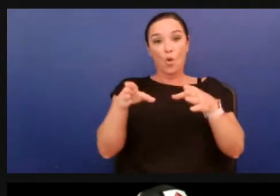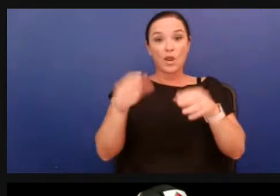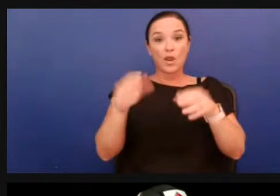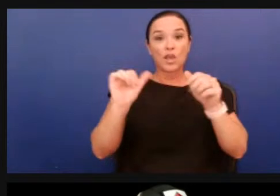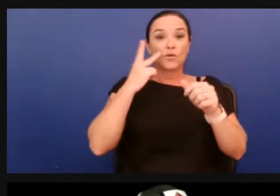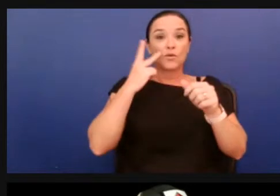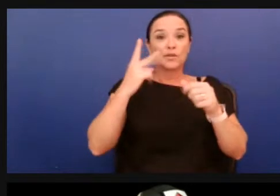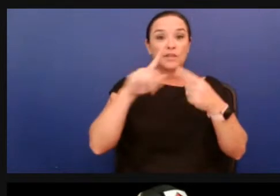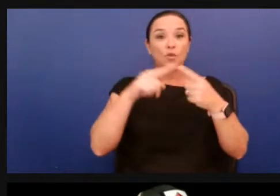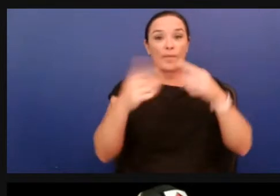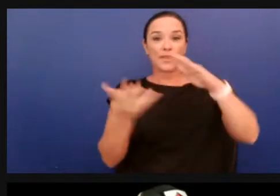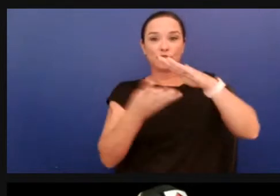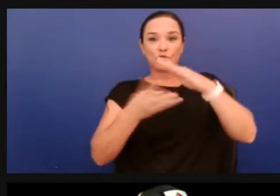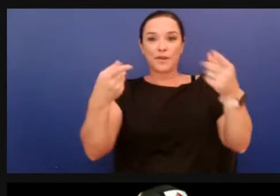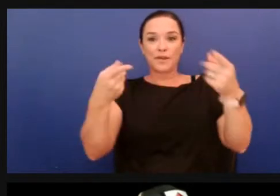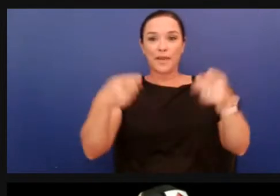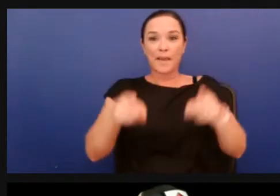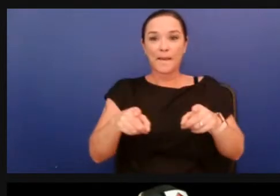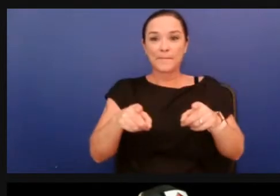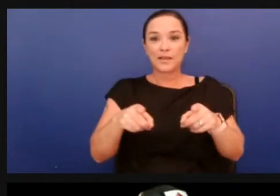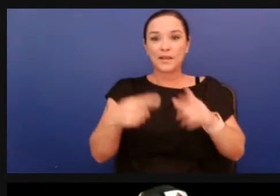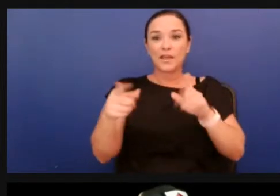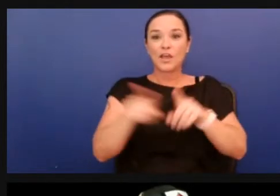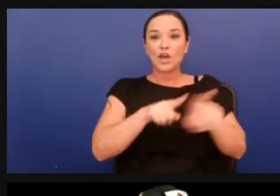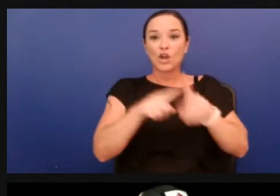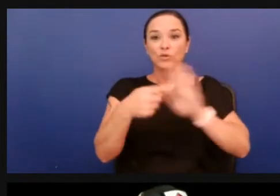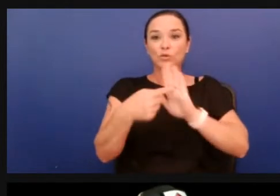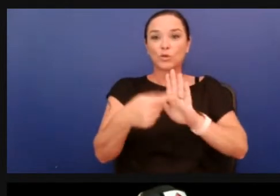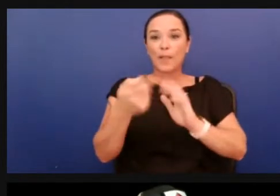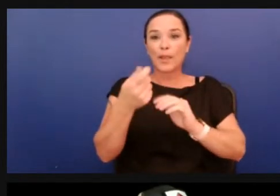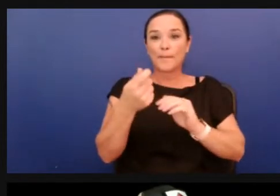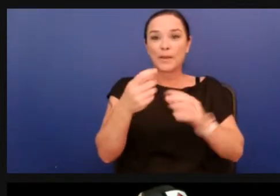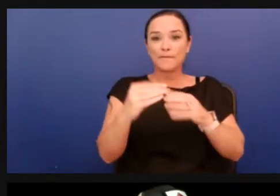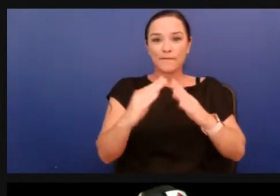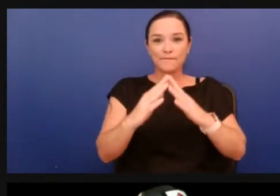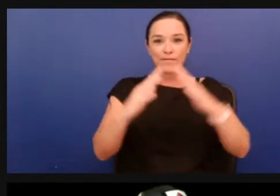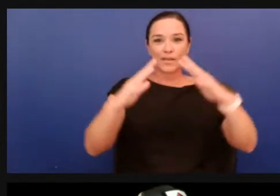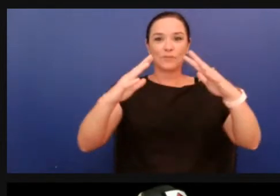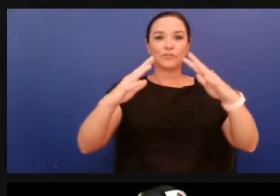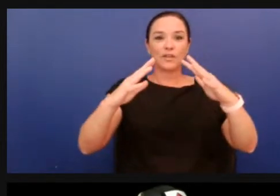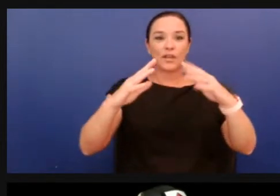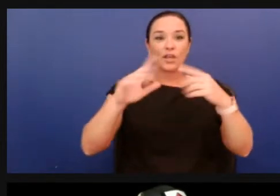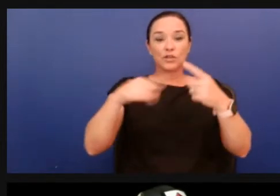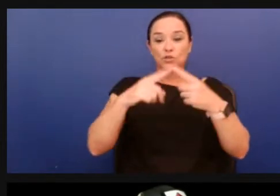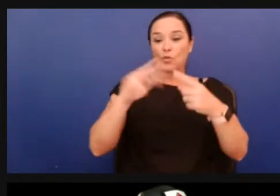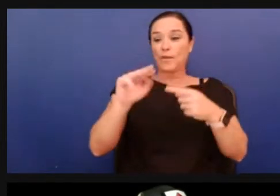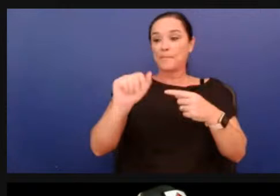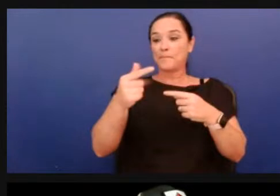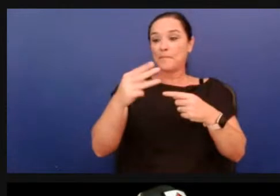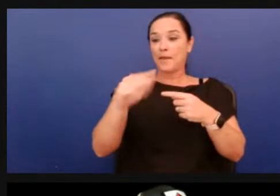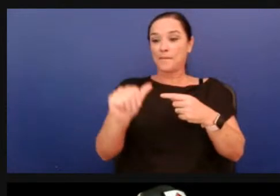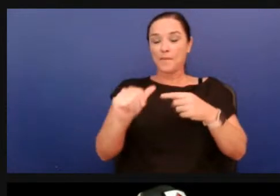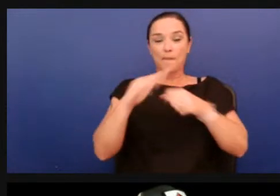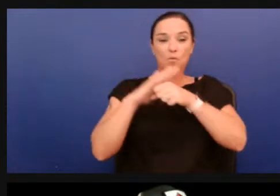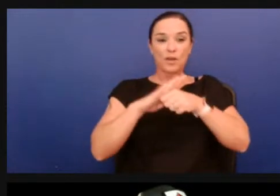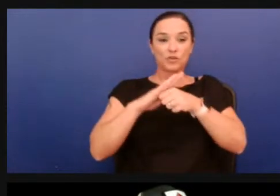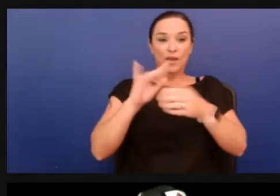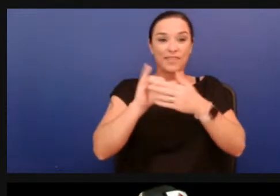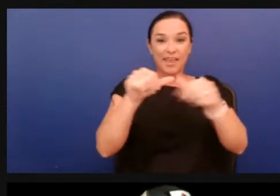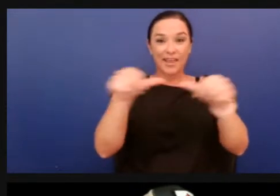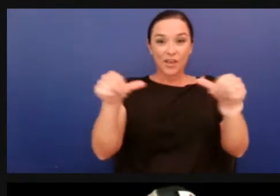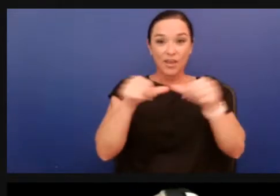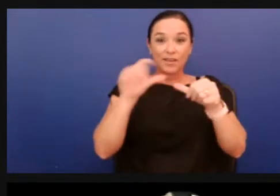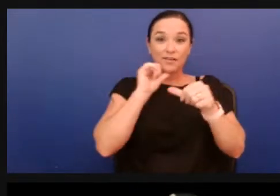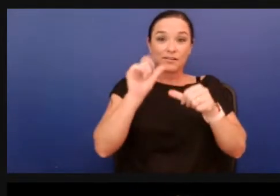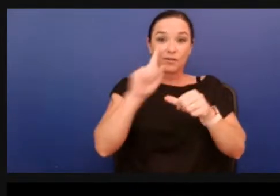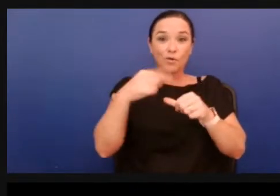also showed a little bit of inflation there. So likely as magma pressurized the whole summit, it went not only into the southwest rift, but also into the